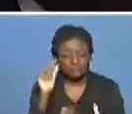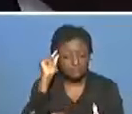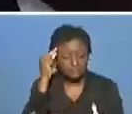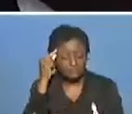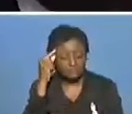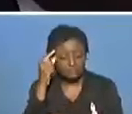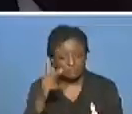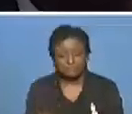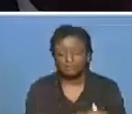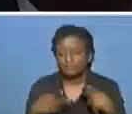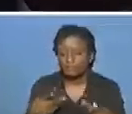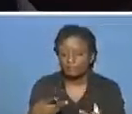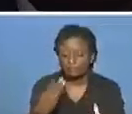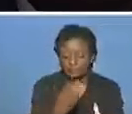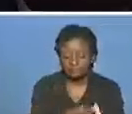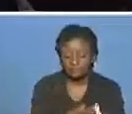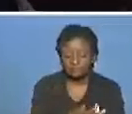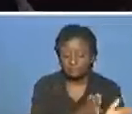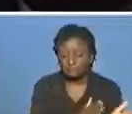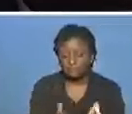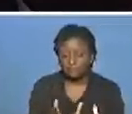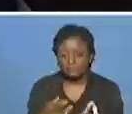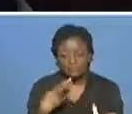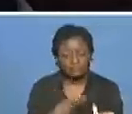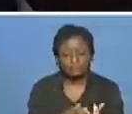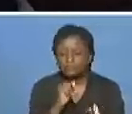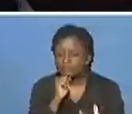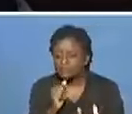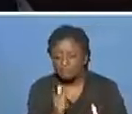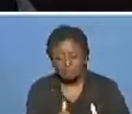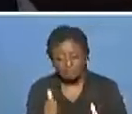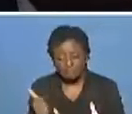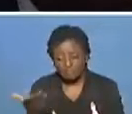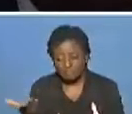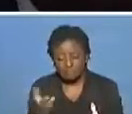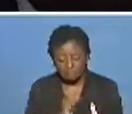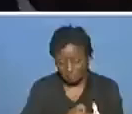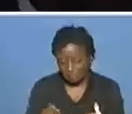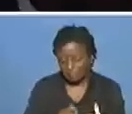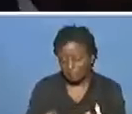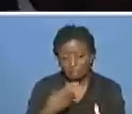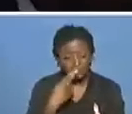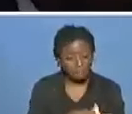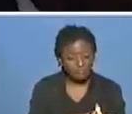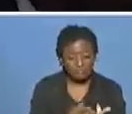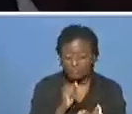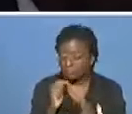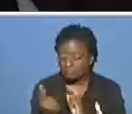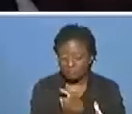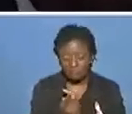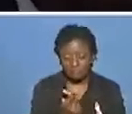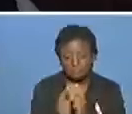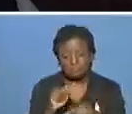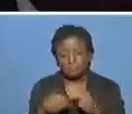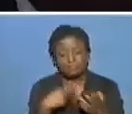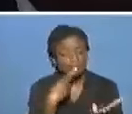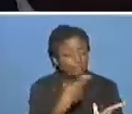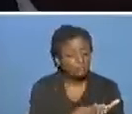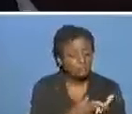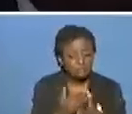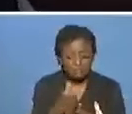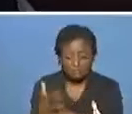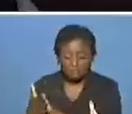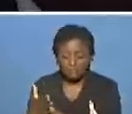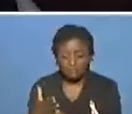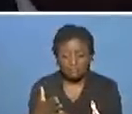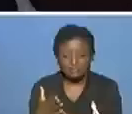fiscal strategy report, does not follow the very report they put in print. In fact, when the report was released, not hardly any